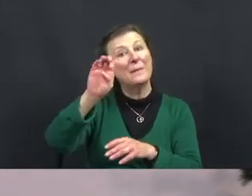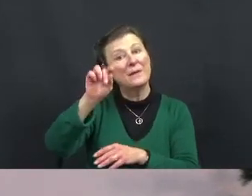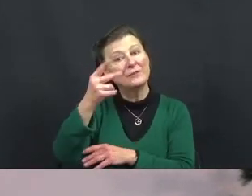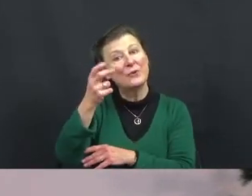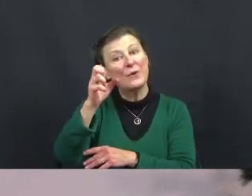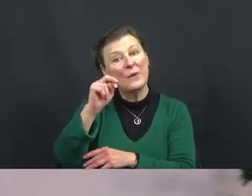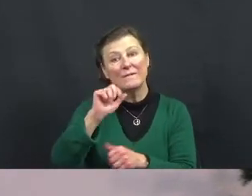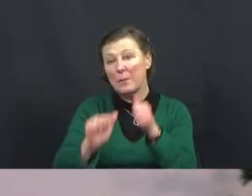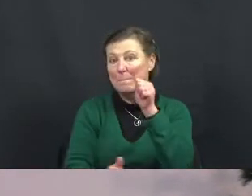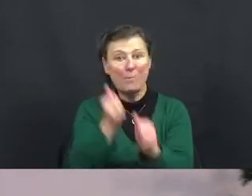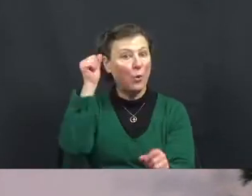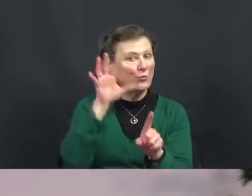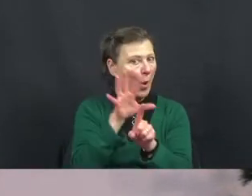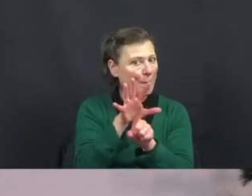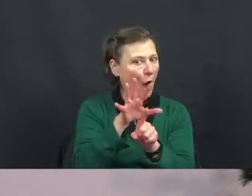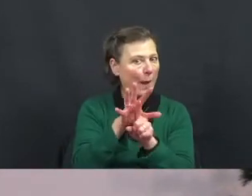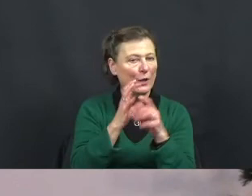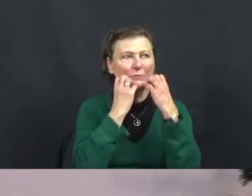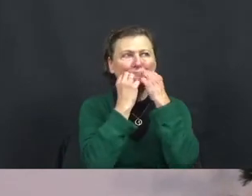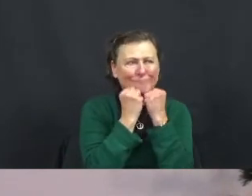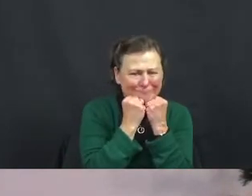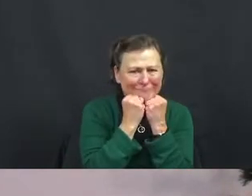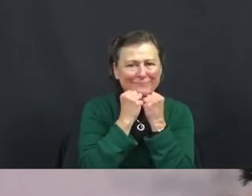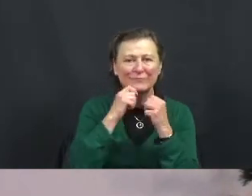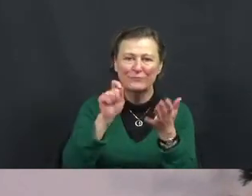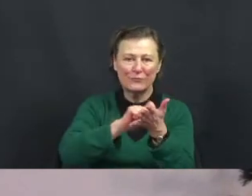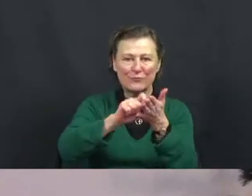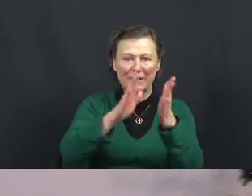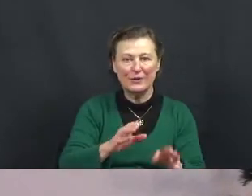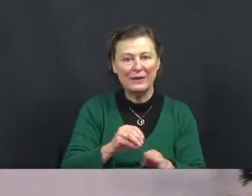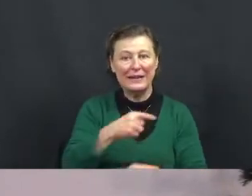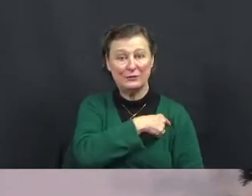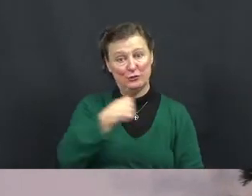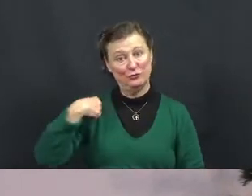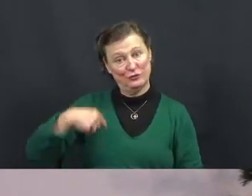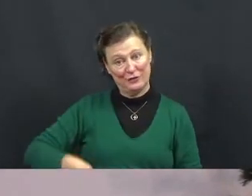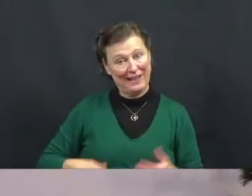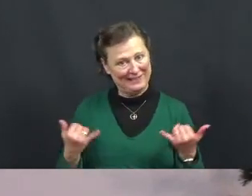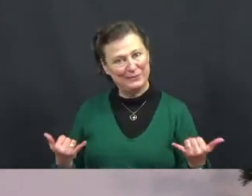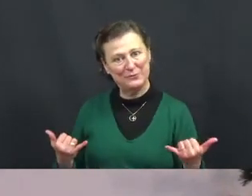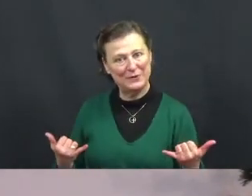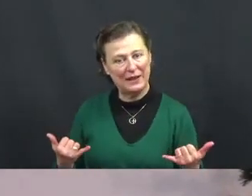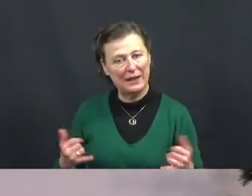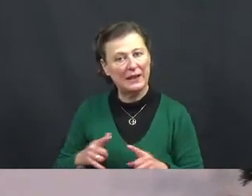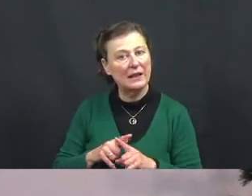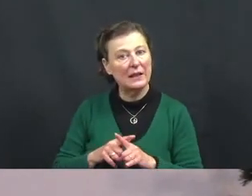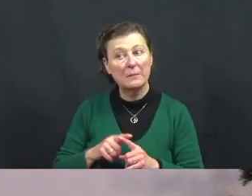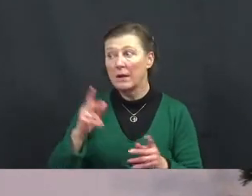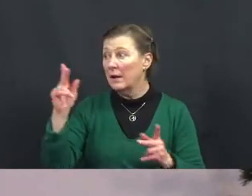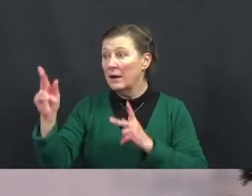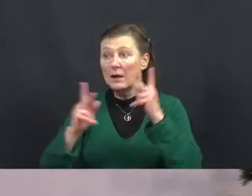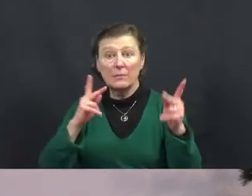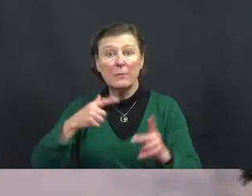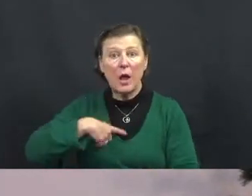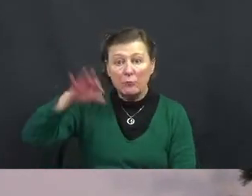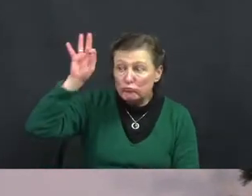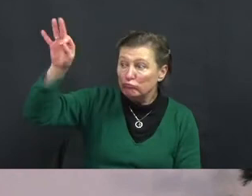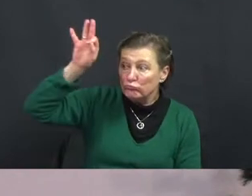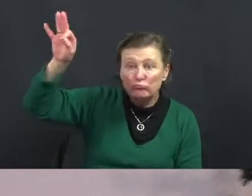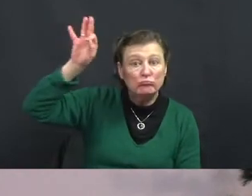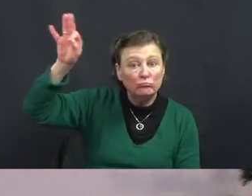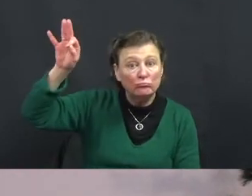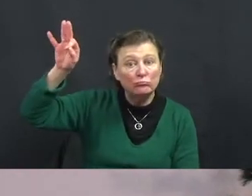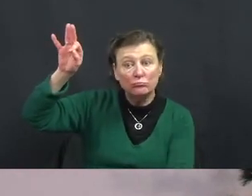most popular and revered composer in China today. But the folks I evangelized